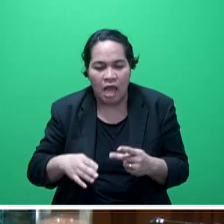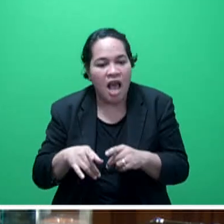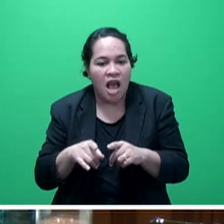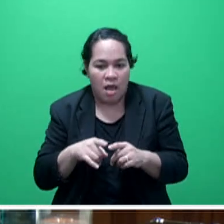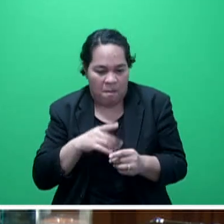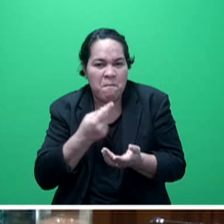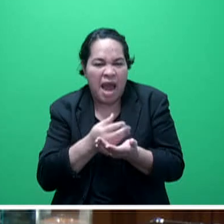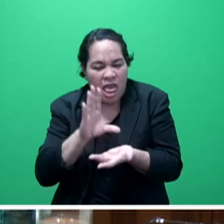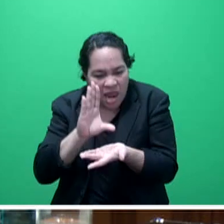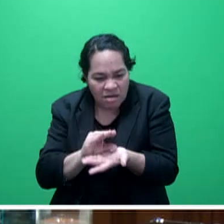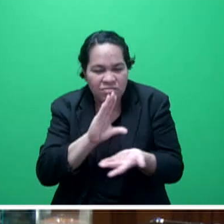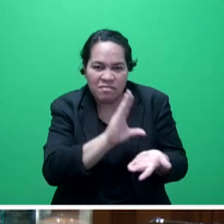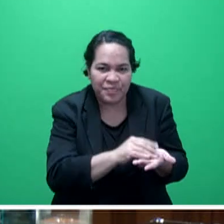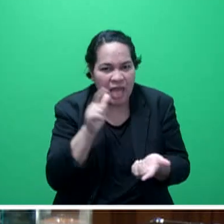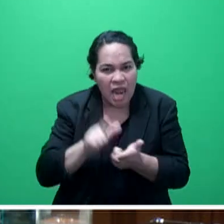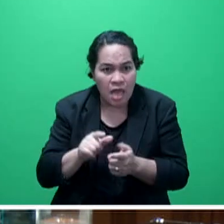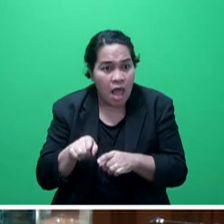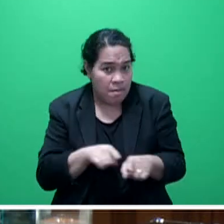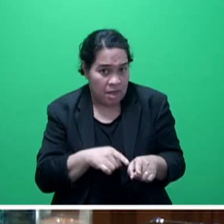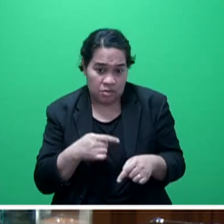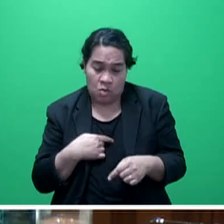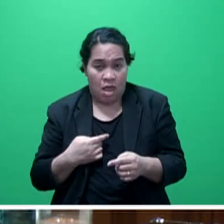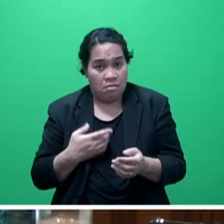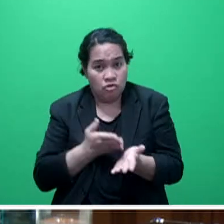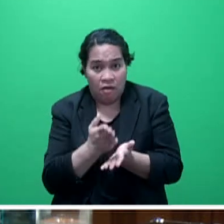services are not being provided.